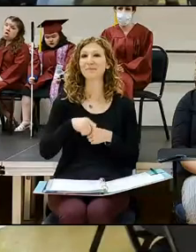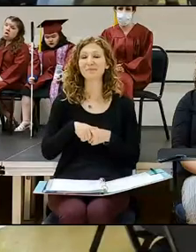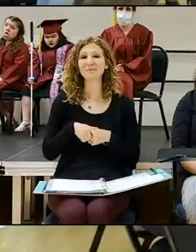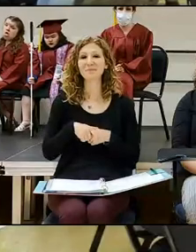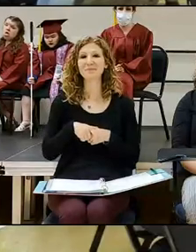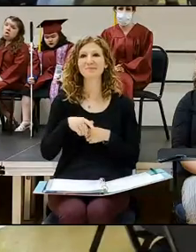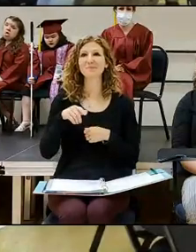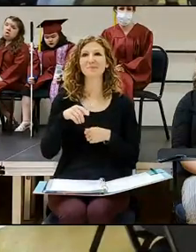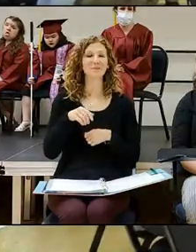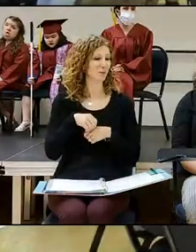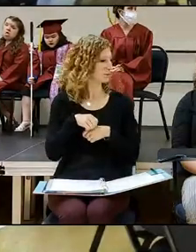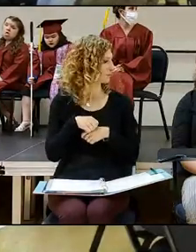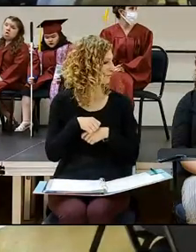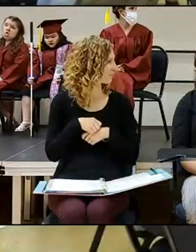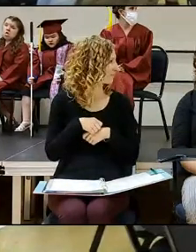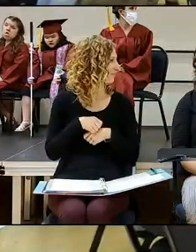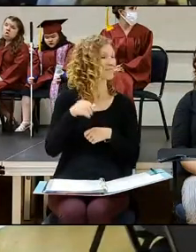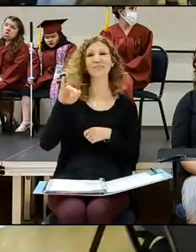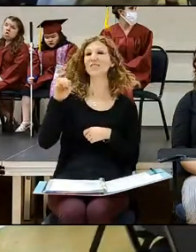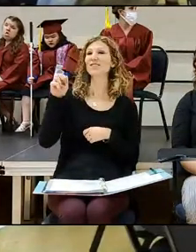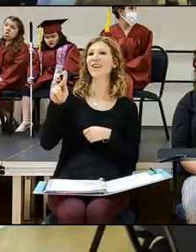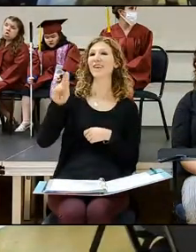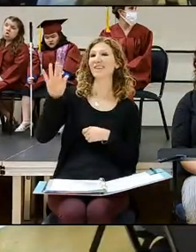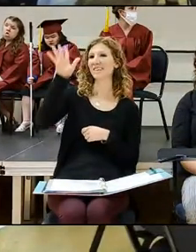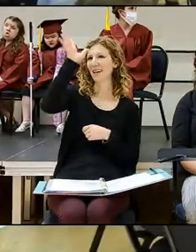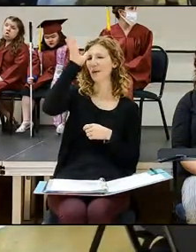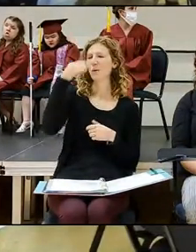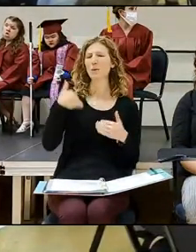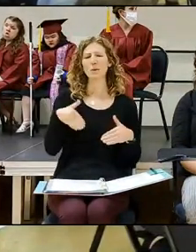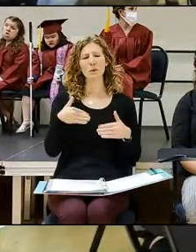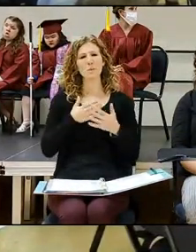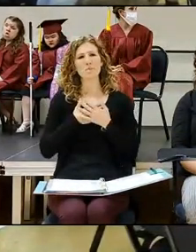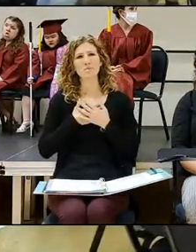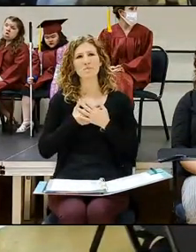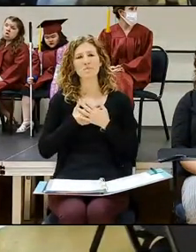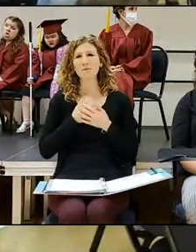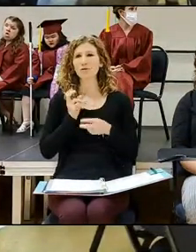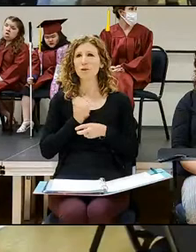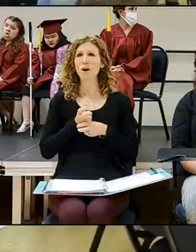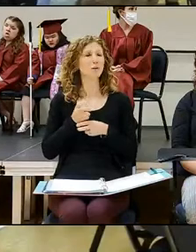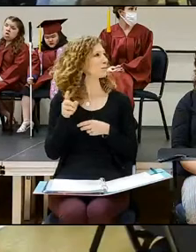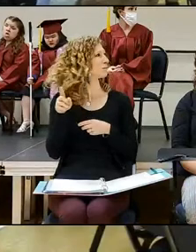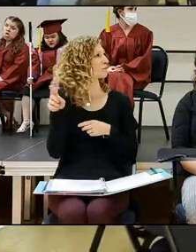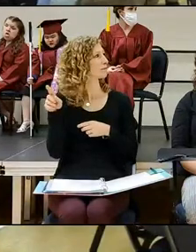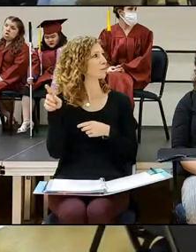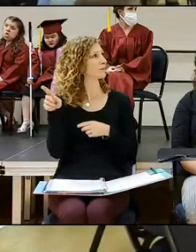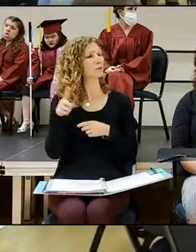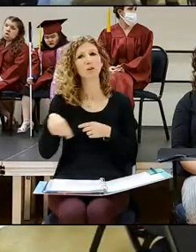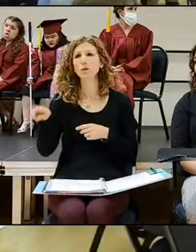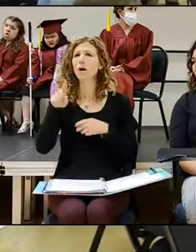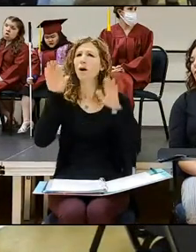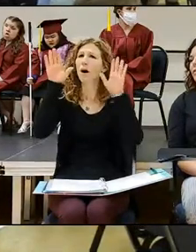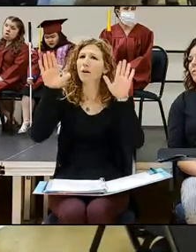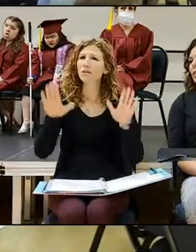Kurt. Next, Ed. This is hard. You guys are awesome. You do a tremendous